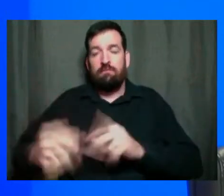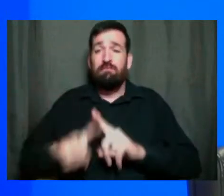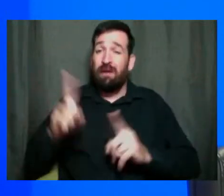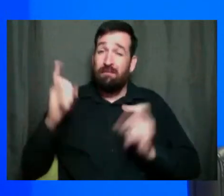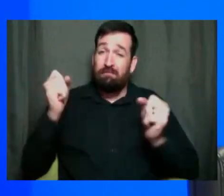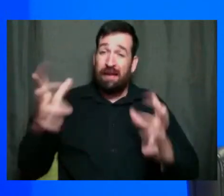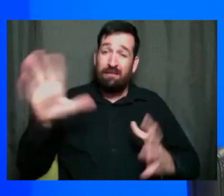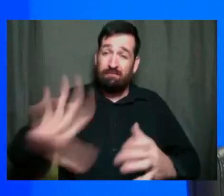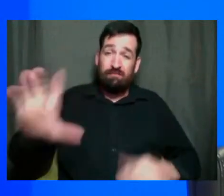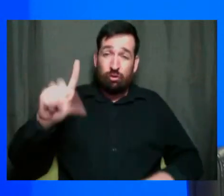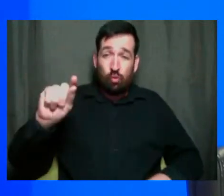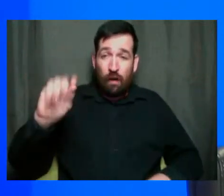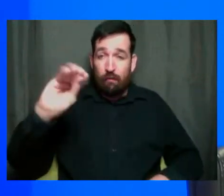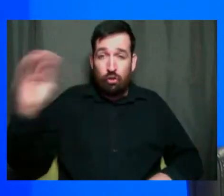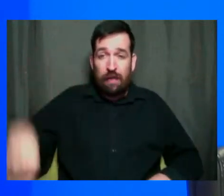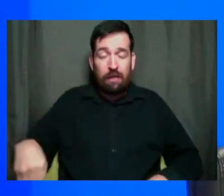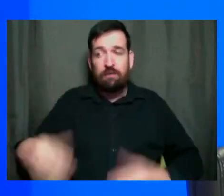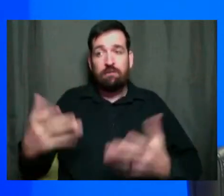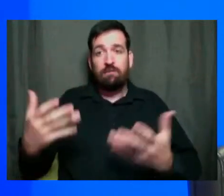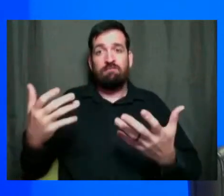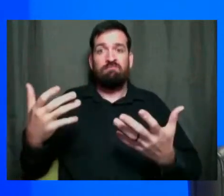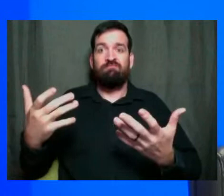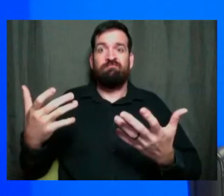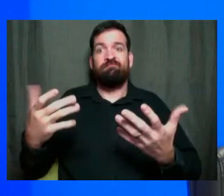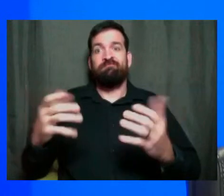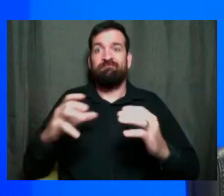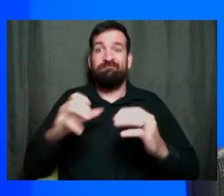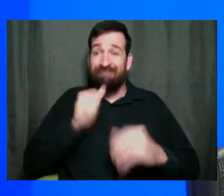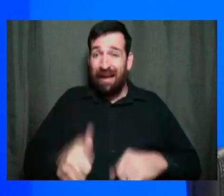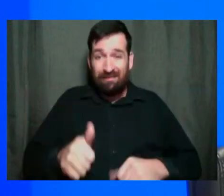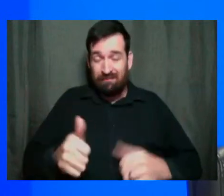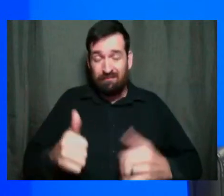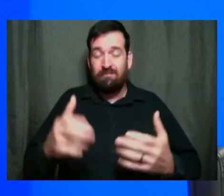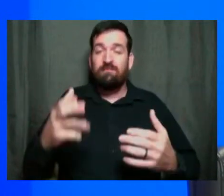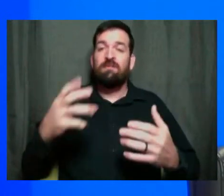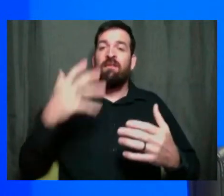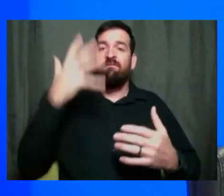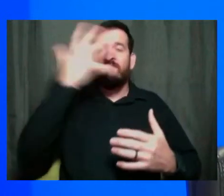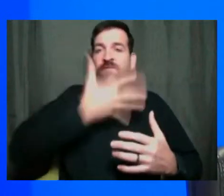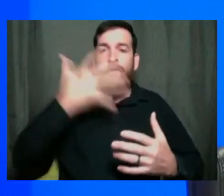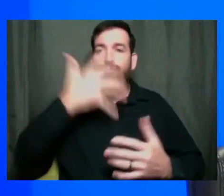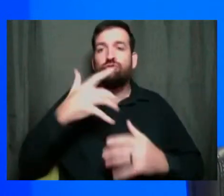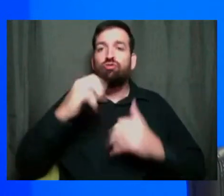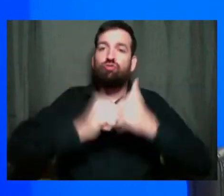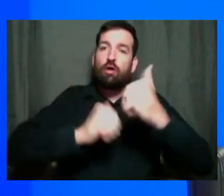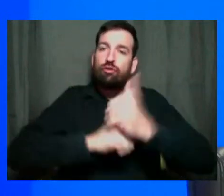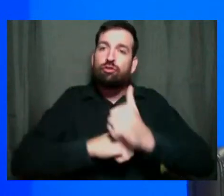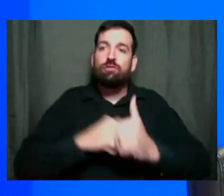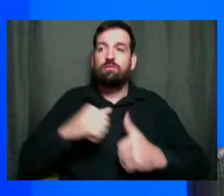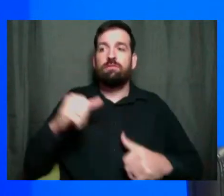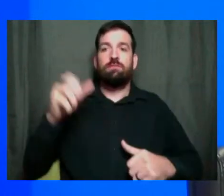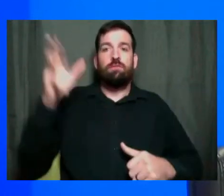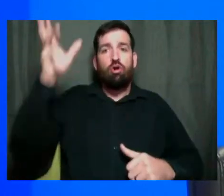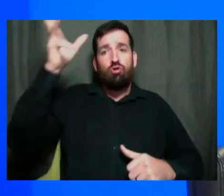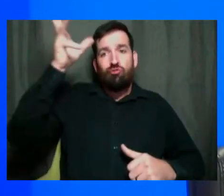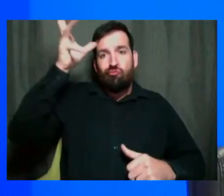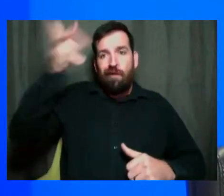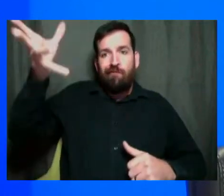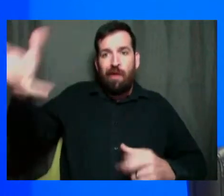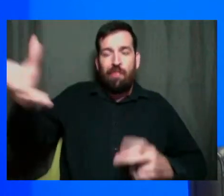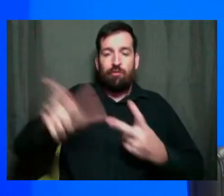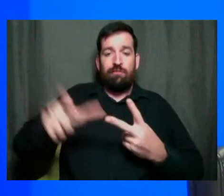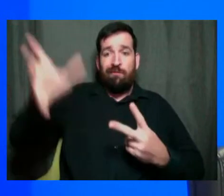facial anatomy, airway structure. That's a lot of times when you hear these, grandfather, father, everyone in the family snores like